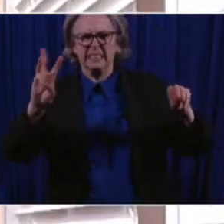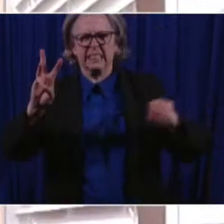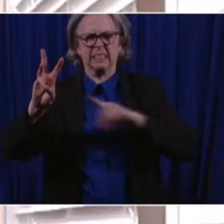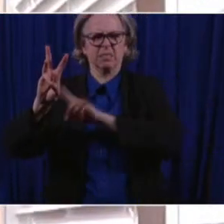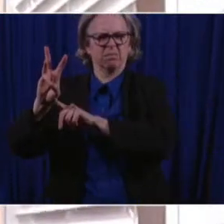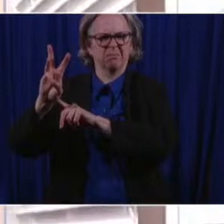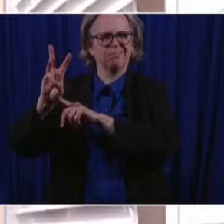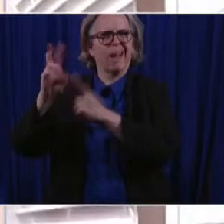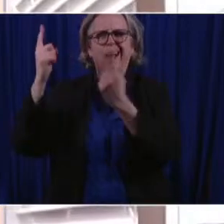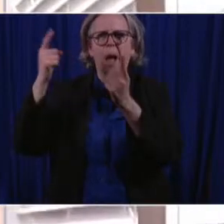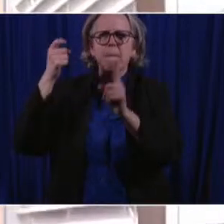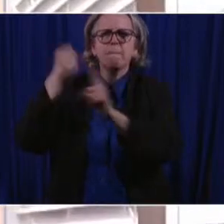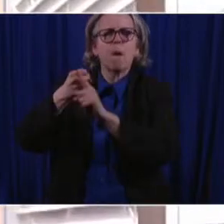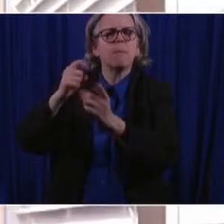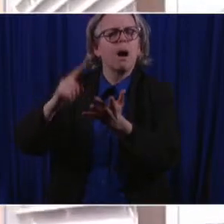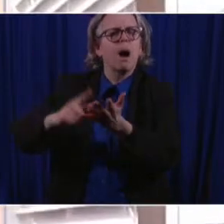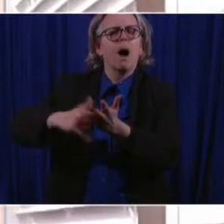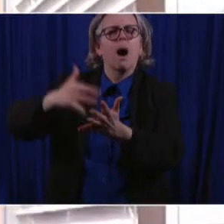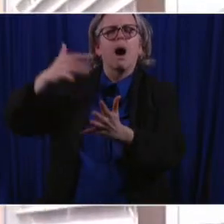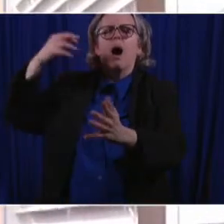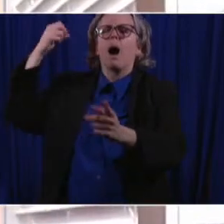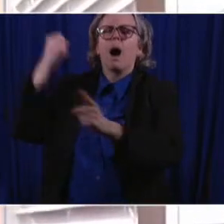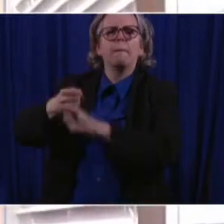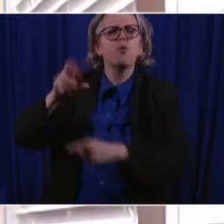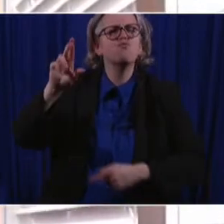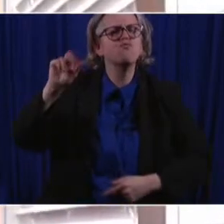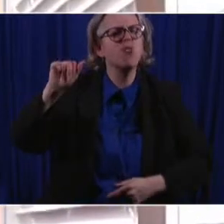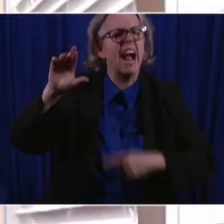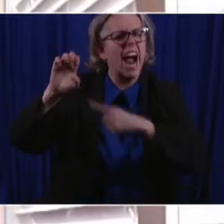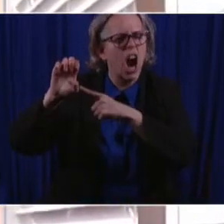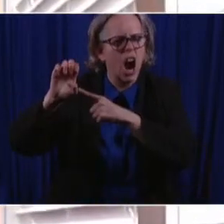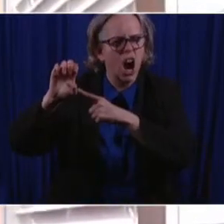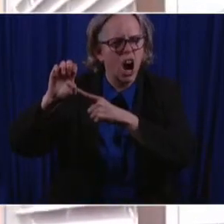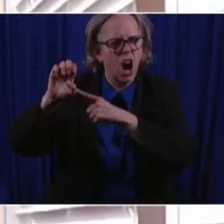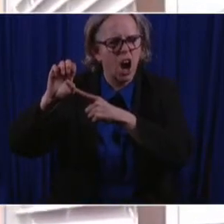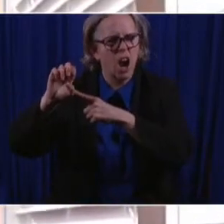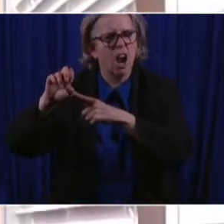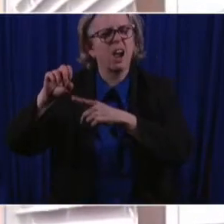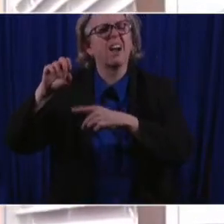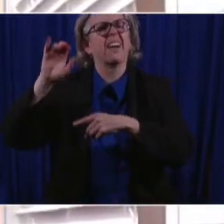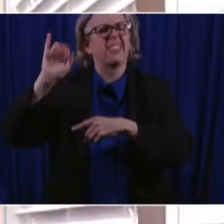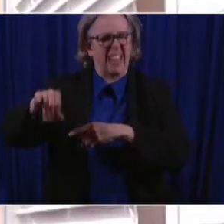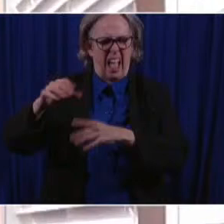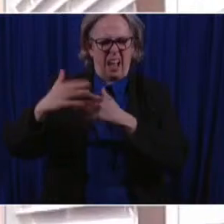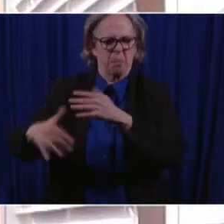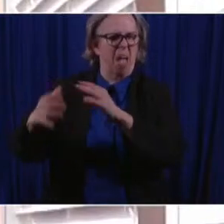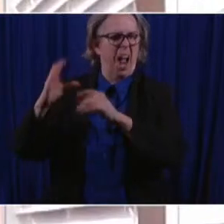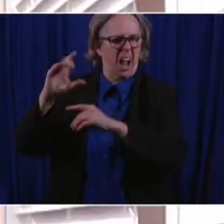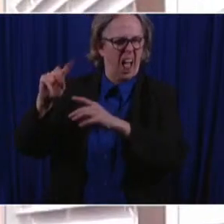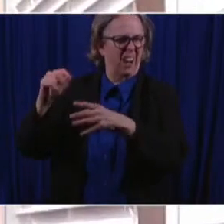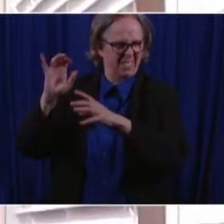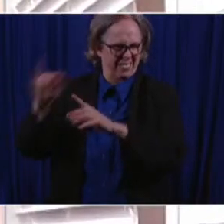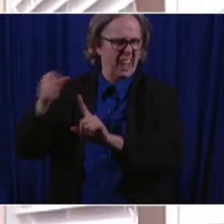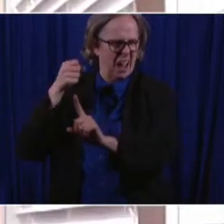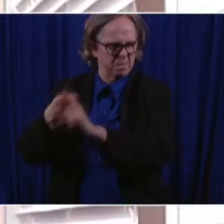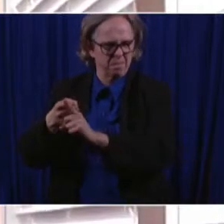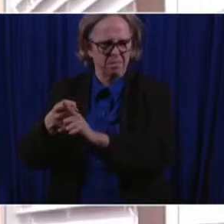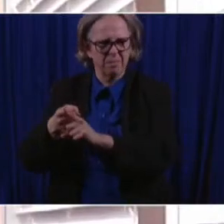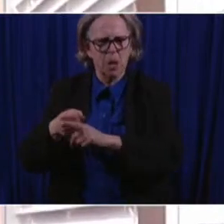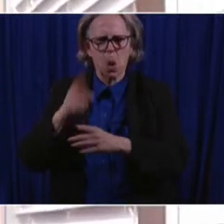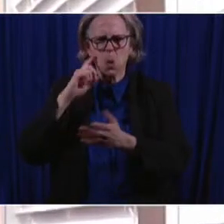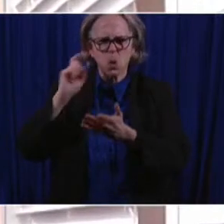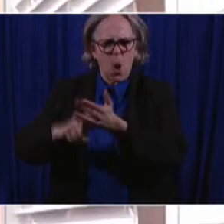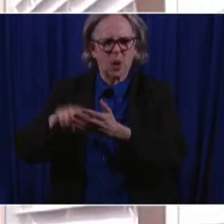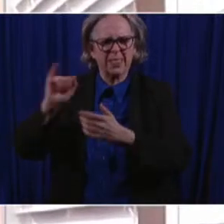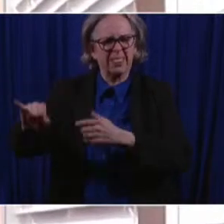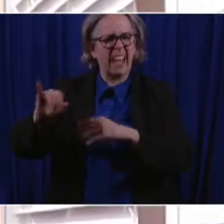thrombosis, seen with the unusual feature of low levels of blood platelets. Doctors call that